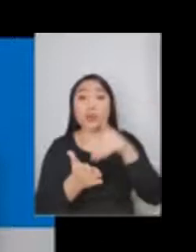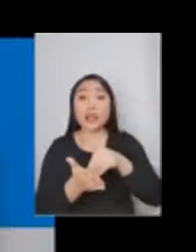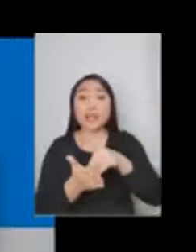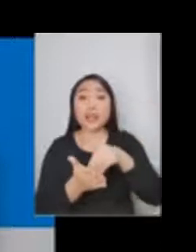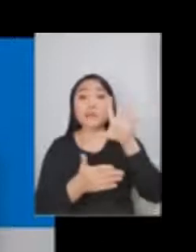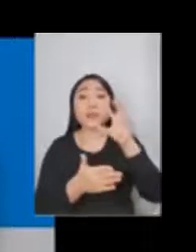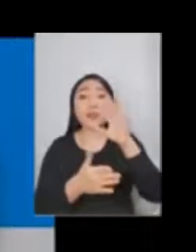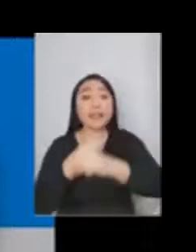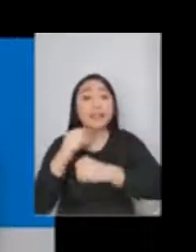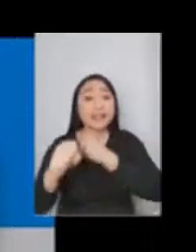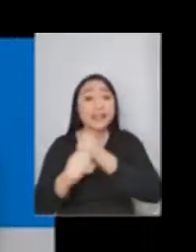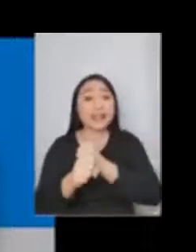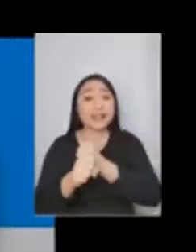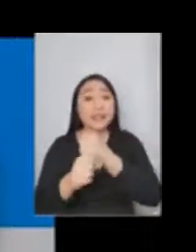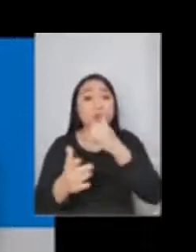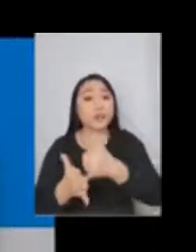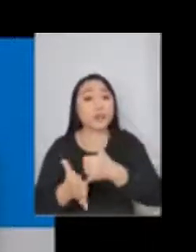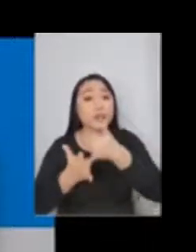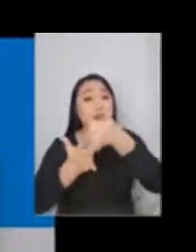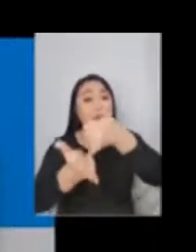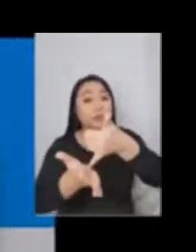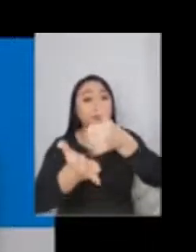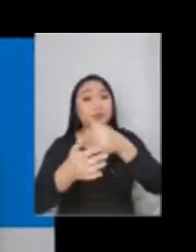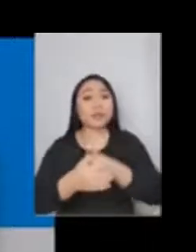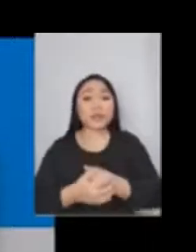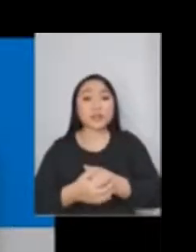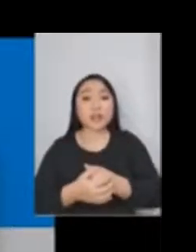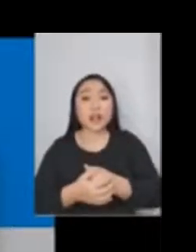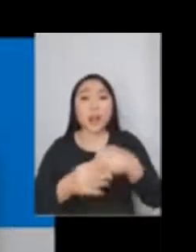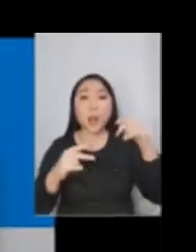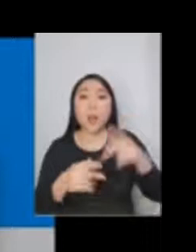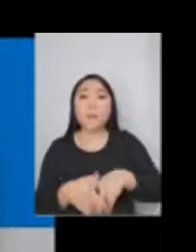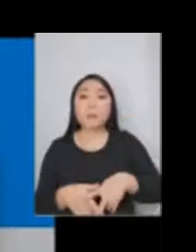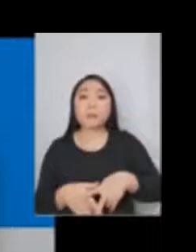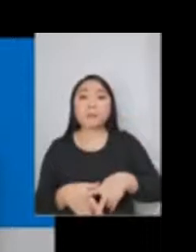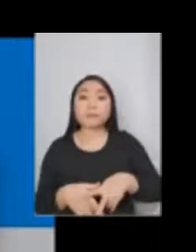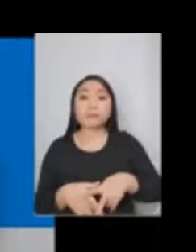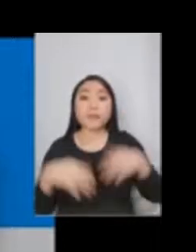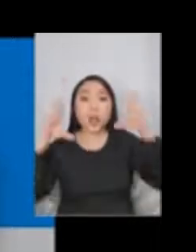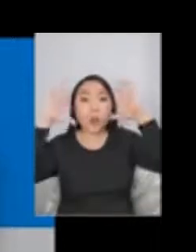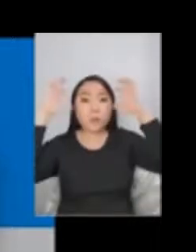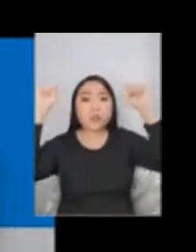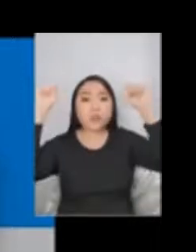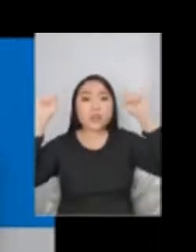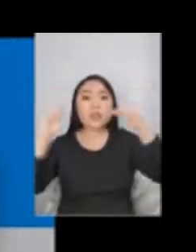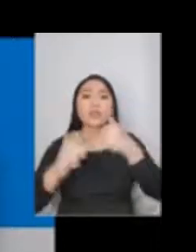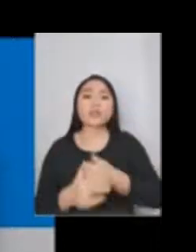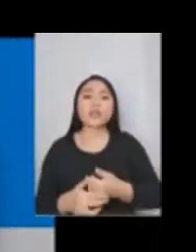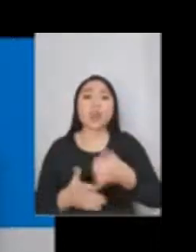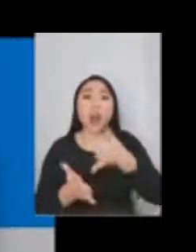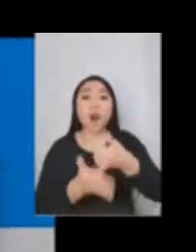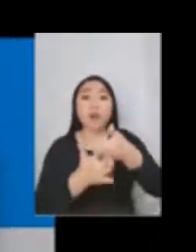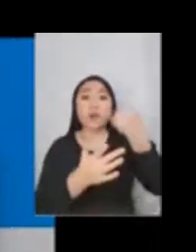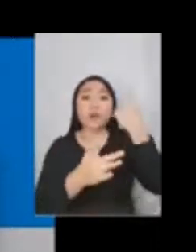Association. At nung same year po na yon, pinarangalan din tayo ng PAARL or ng Philippine Association